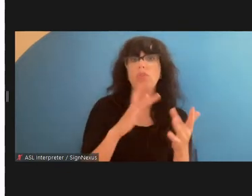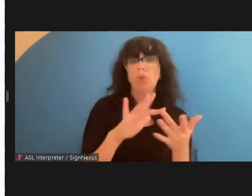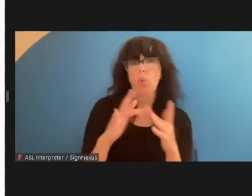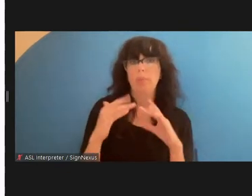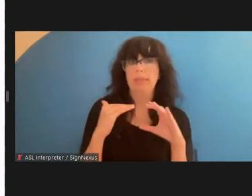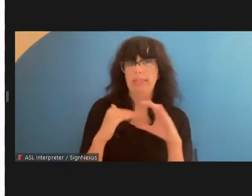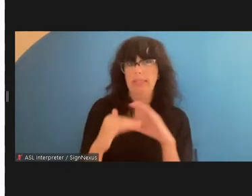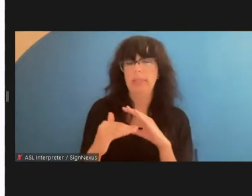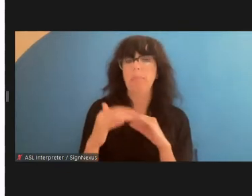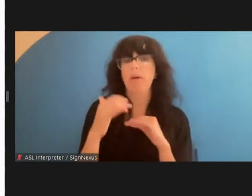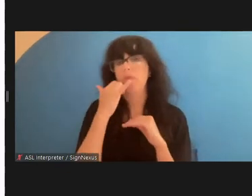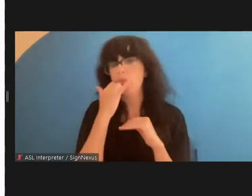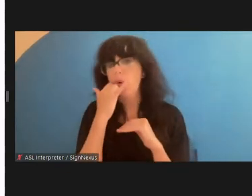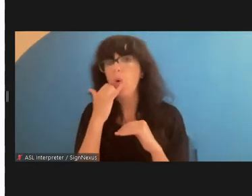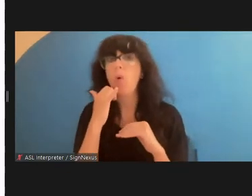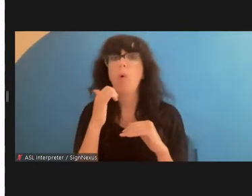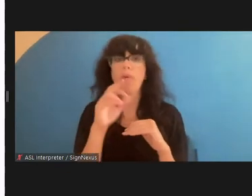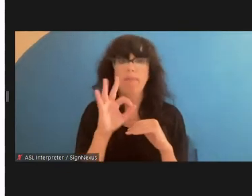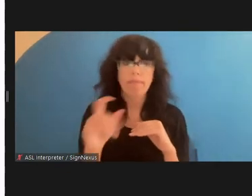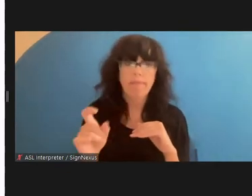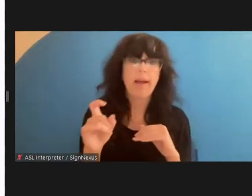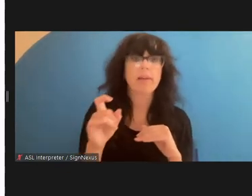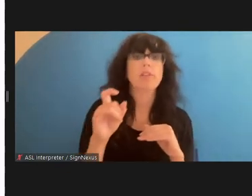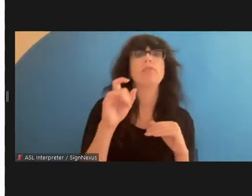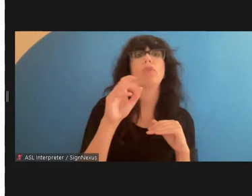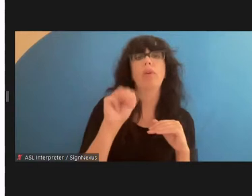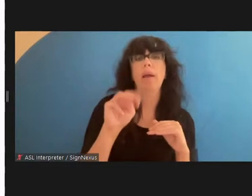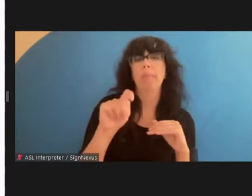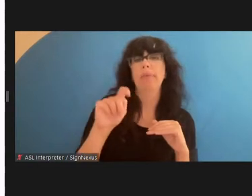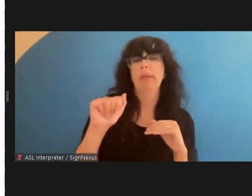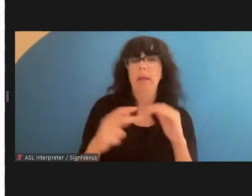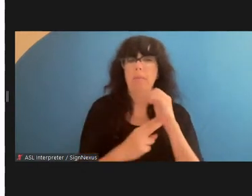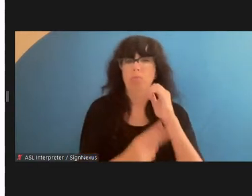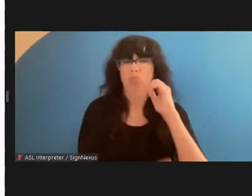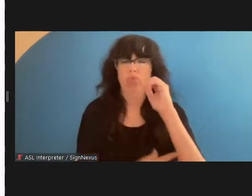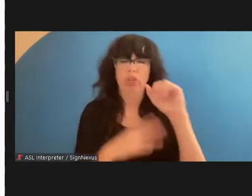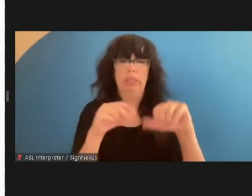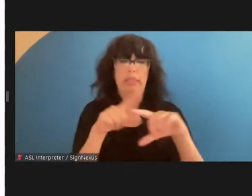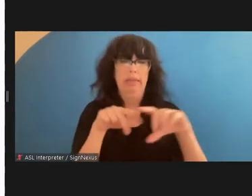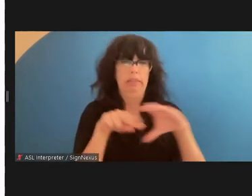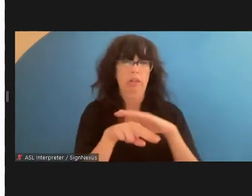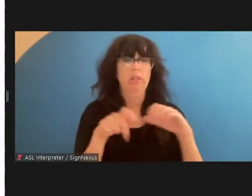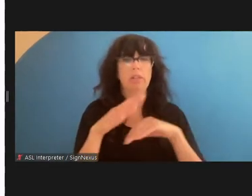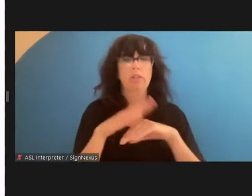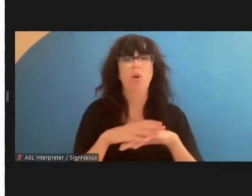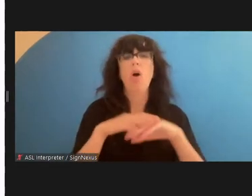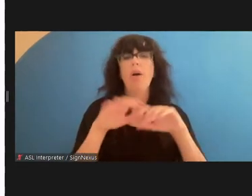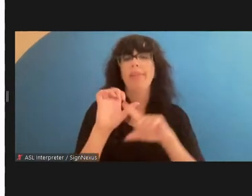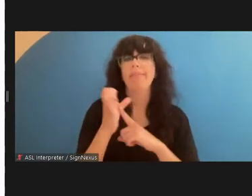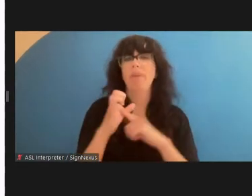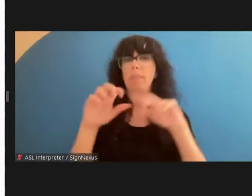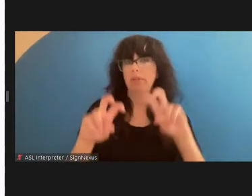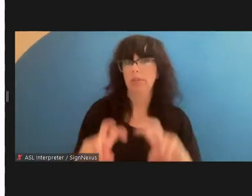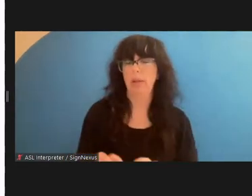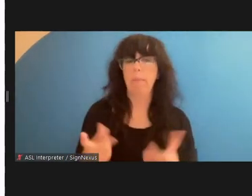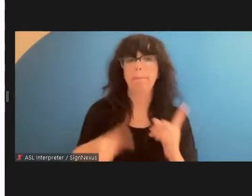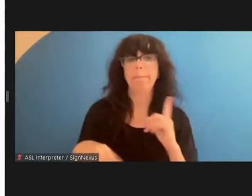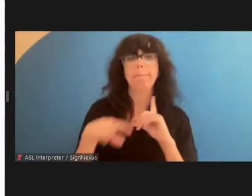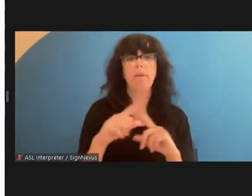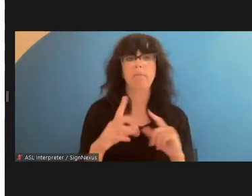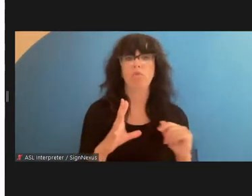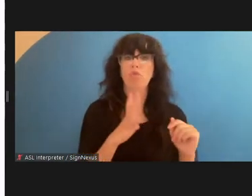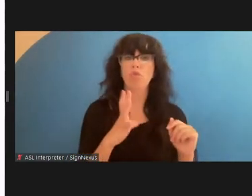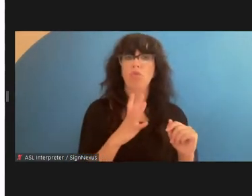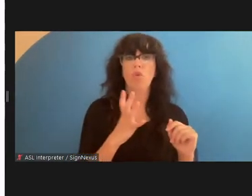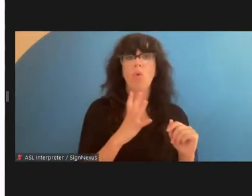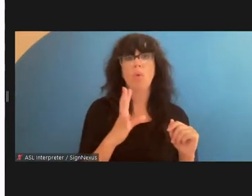mail phone and fax for mta bridges and tunnels is also in the environmental assessment in addition formal oral comments can be made at